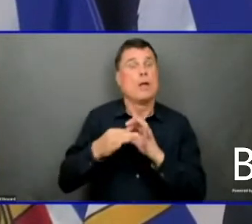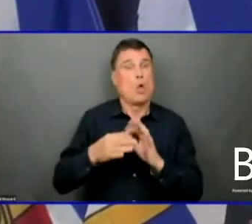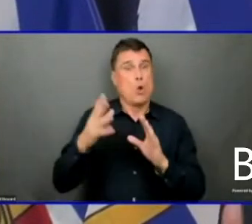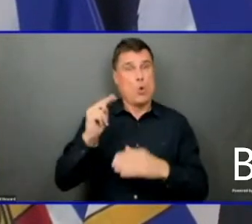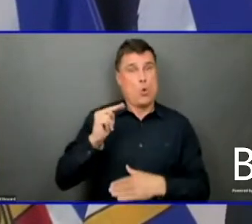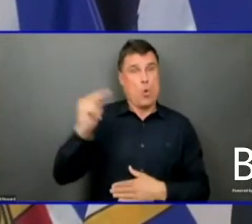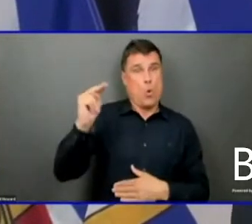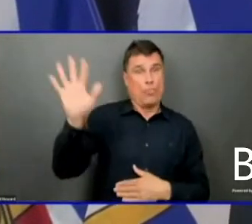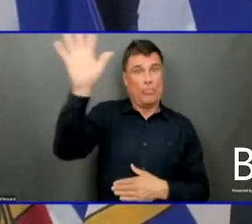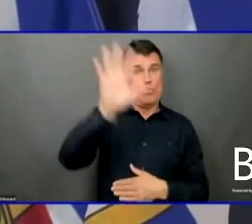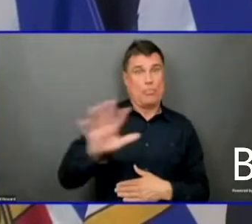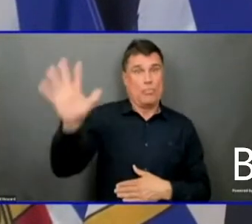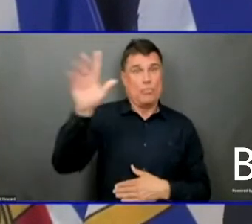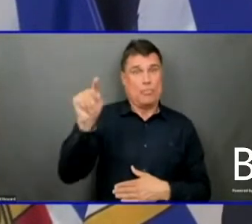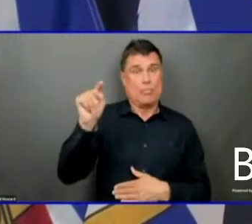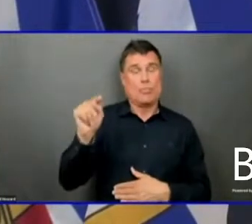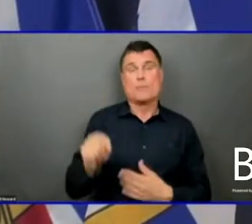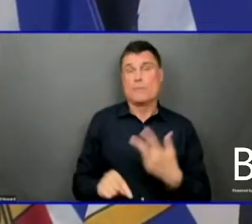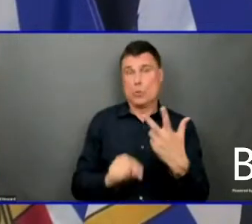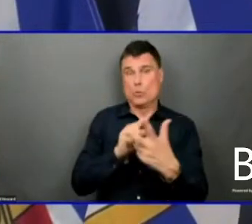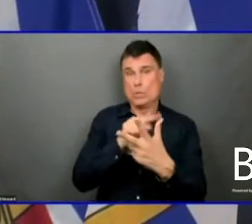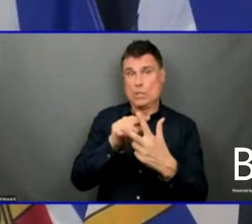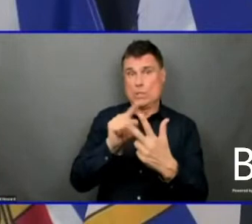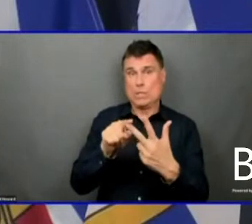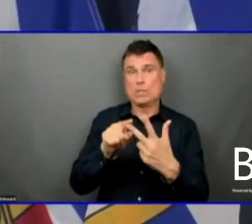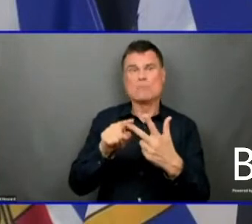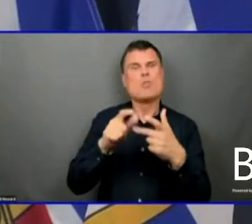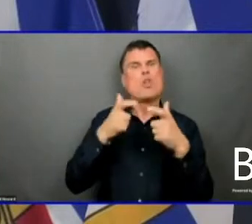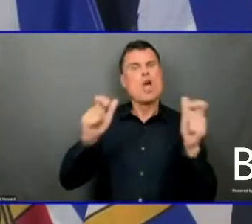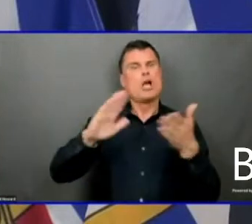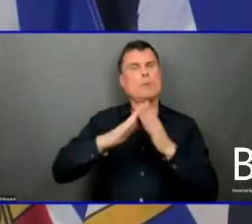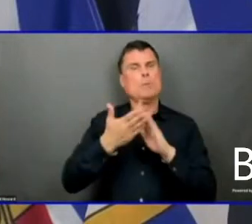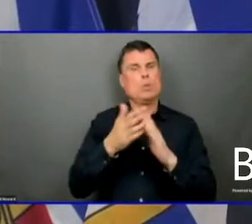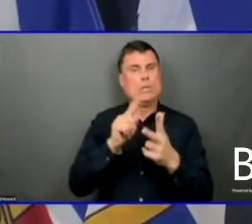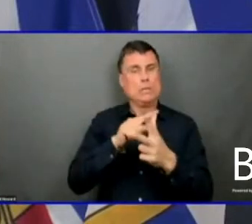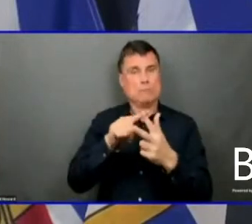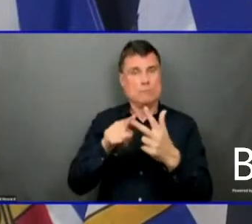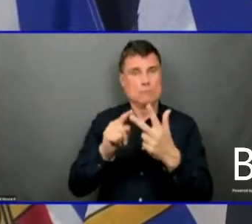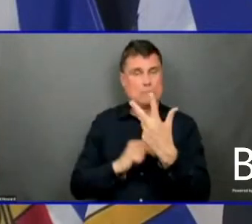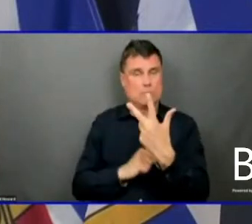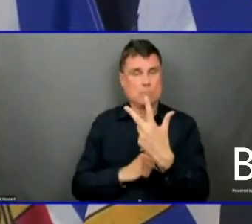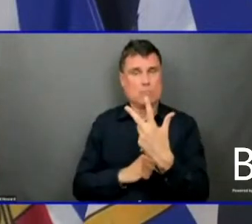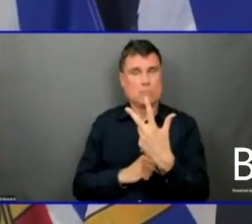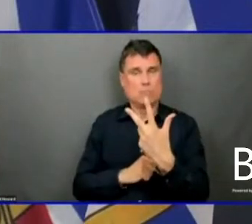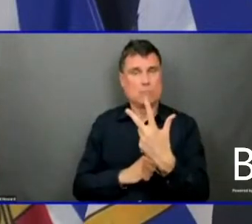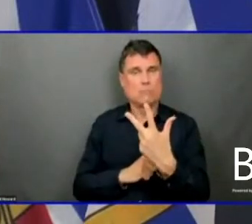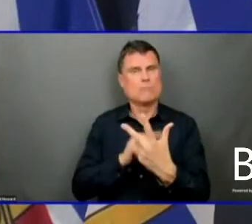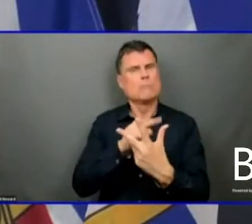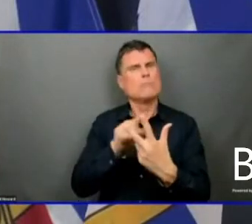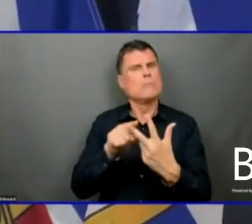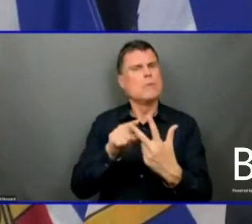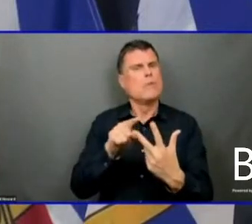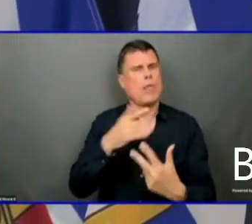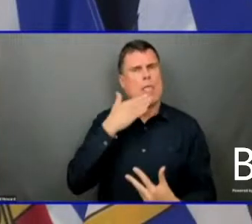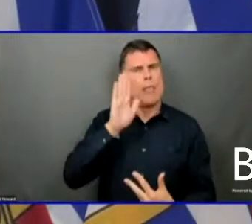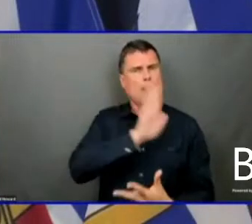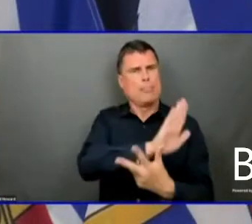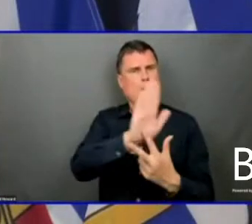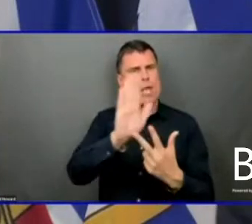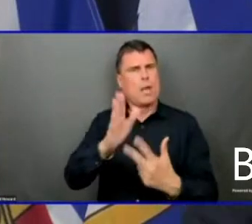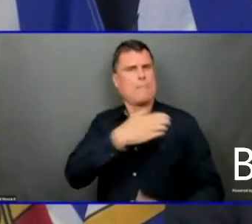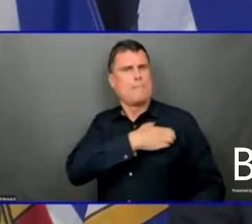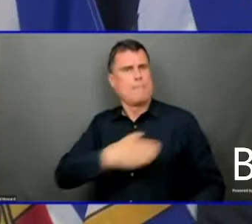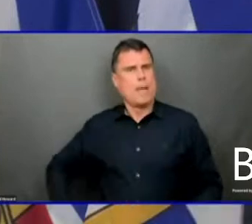large communities and community leaders across the region. You look at along the Alberta border a number of weeks ago, we